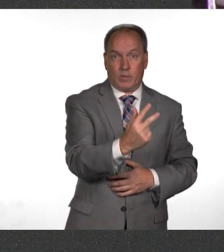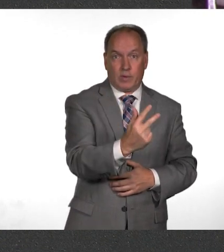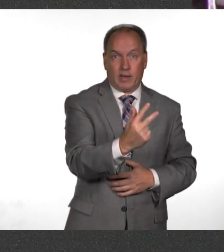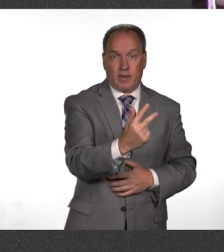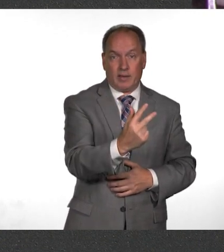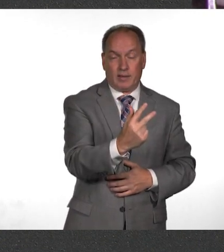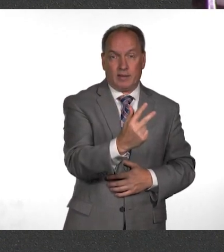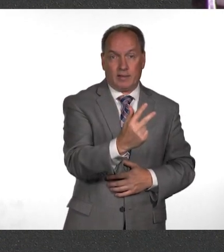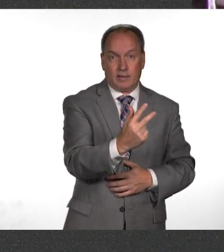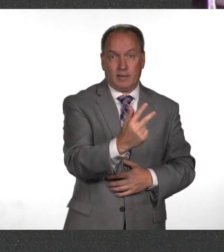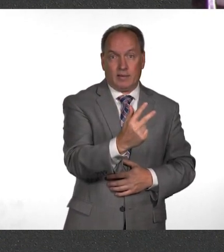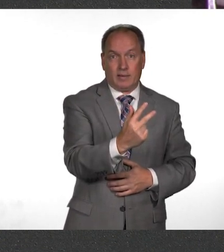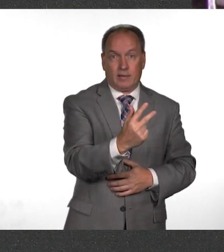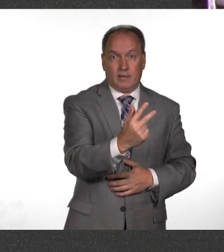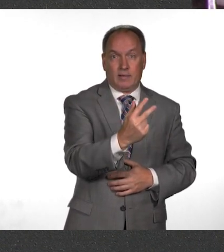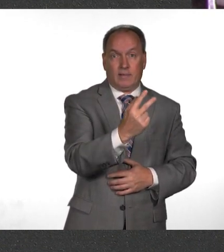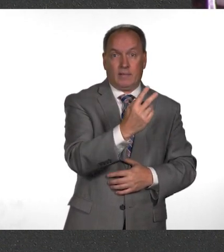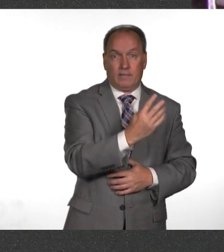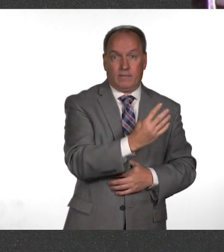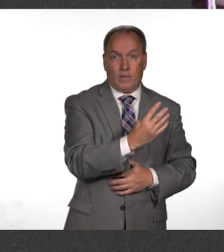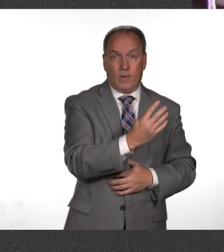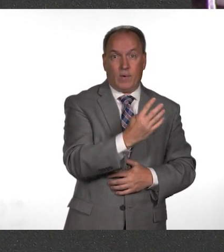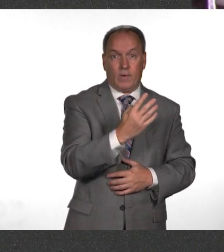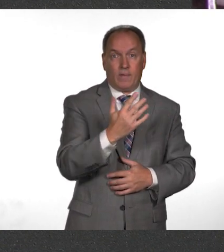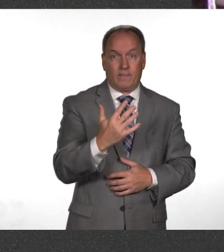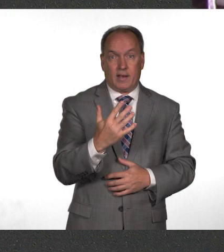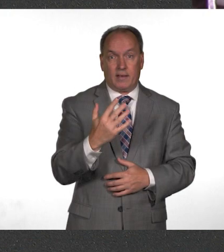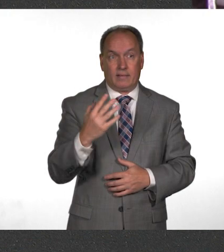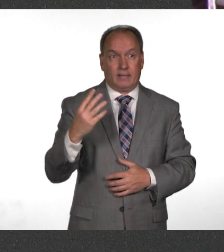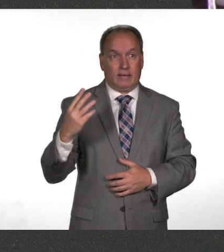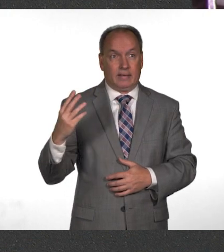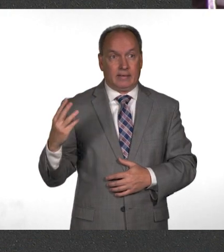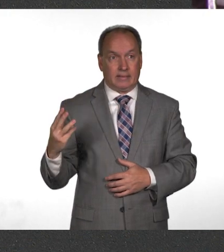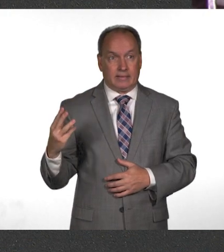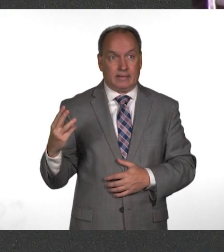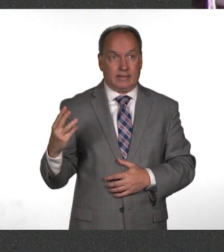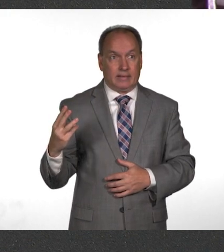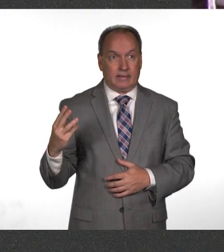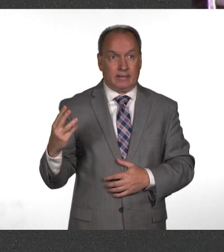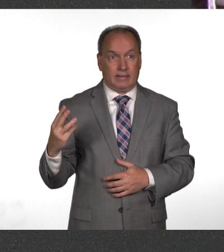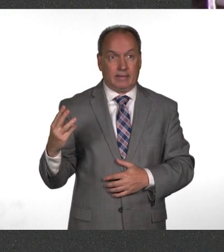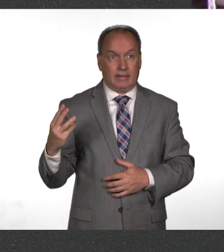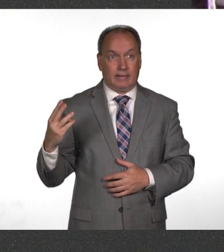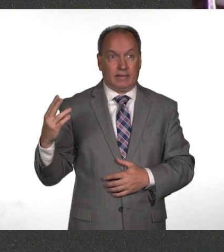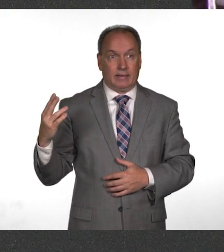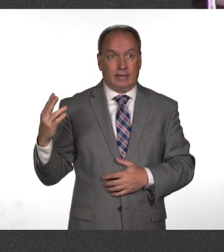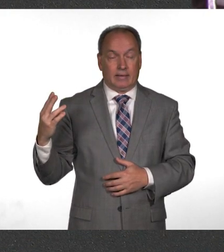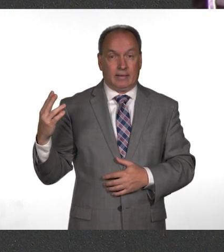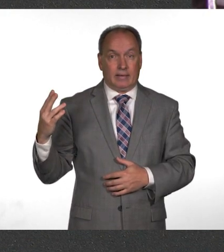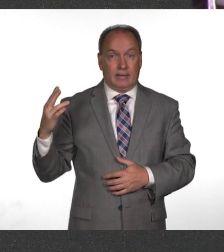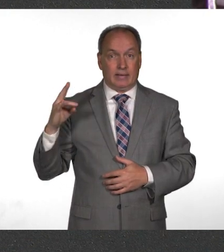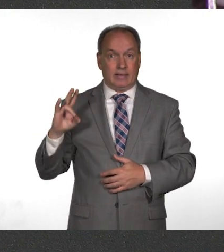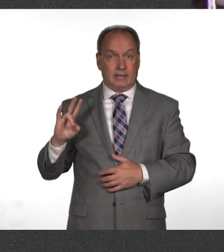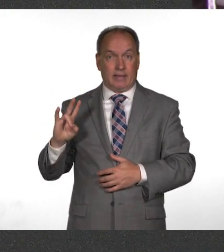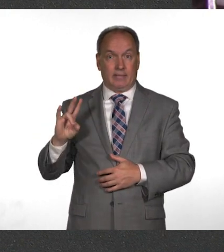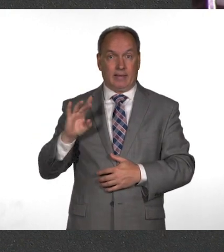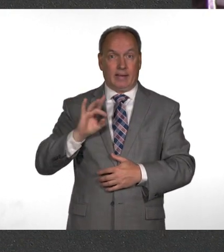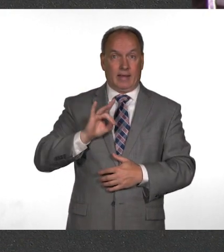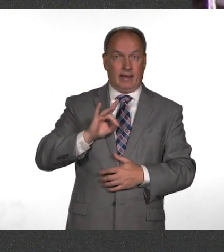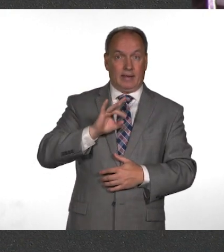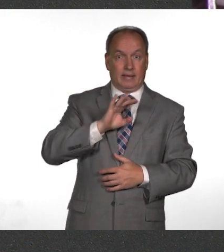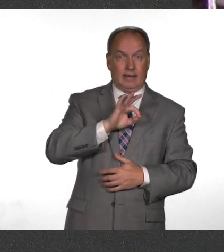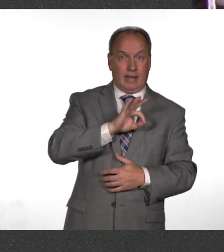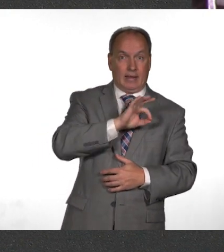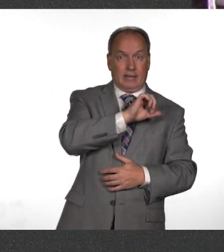right behind that, and you kind of keep them evenly spaced apart. And this is good practice for putting your numbers in order. And then you